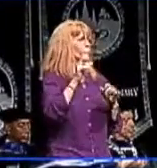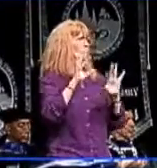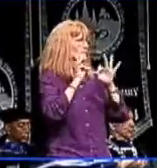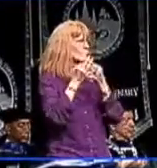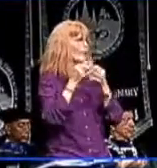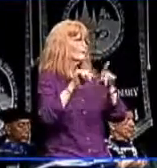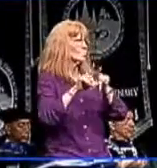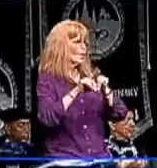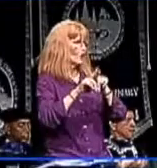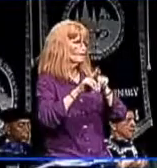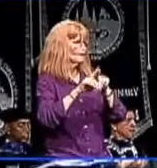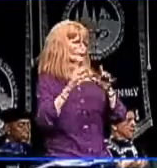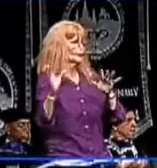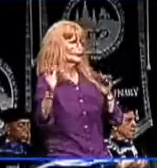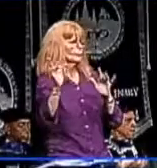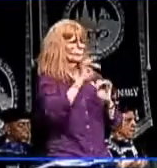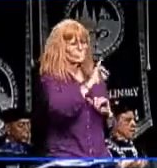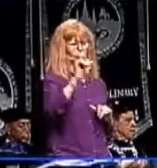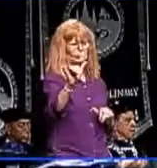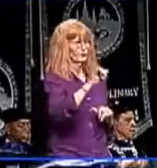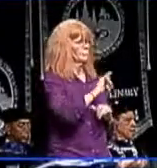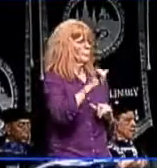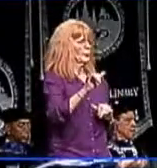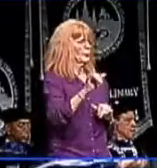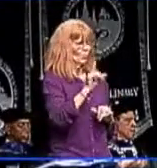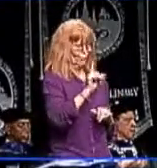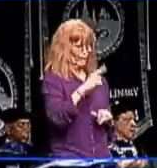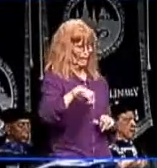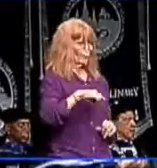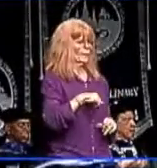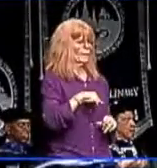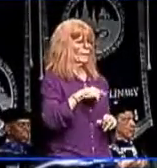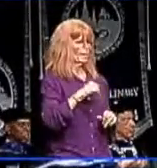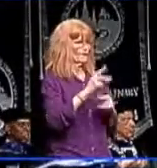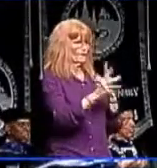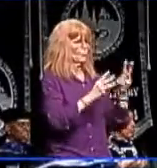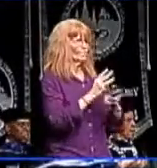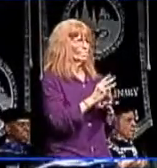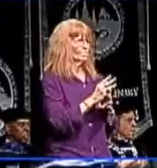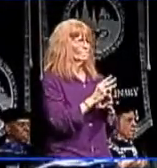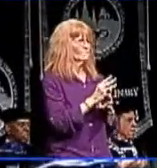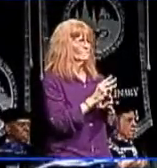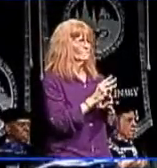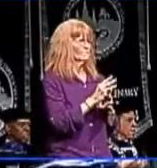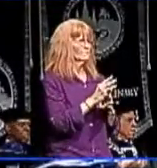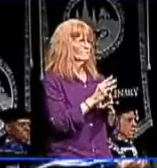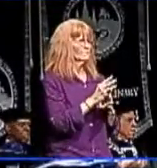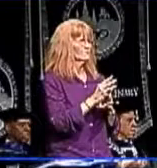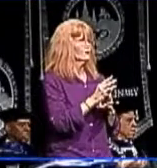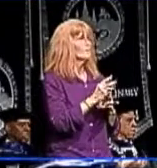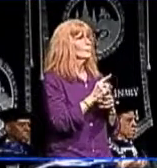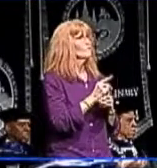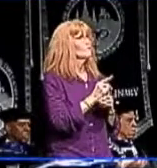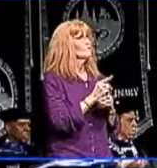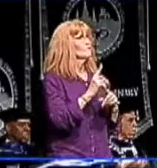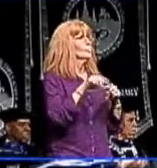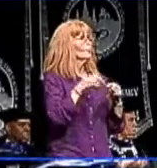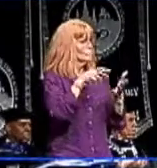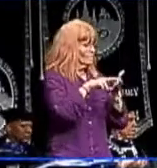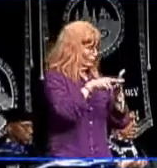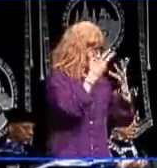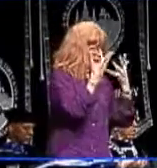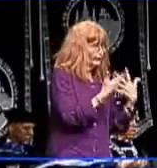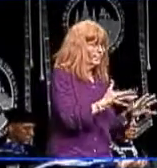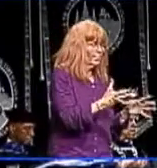parity for themselves and their children. Where are we in the world? Well, when the research was done,